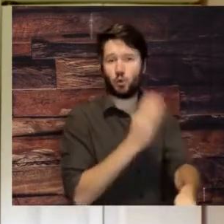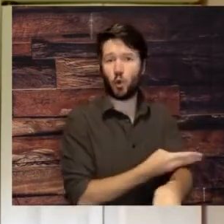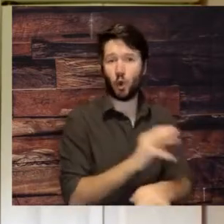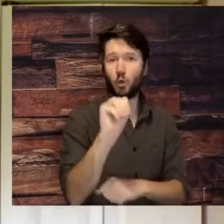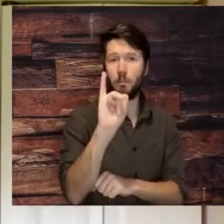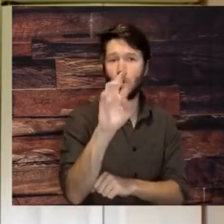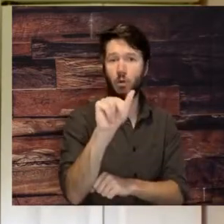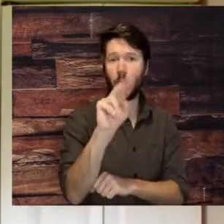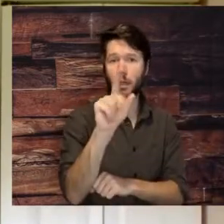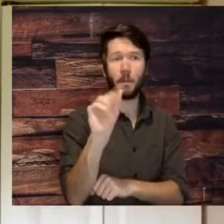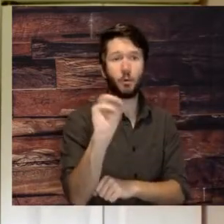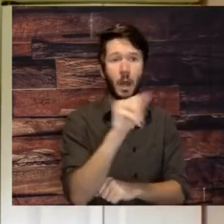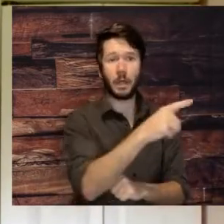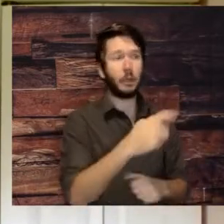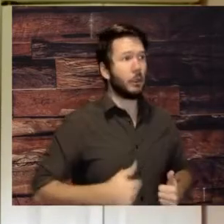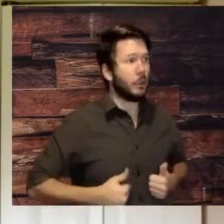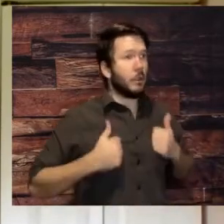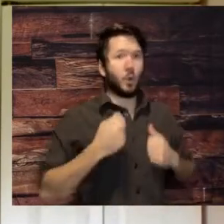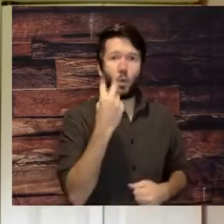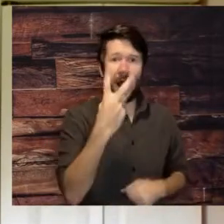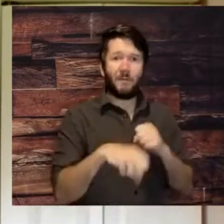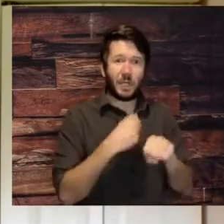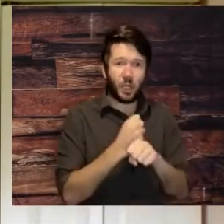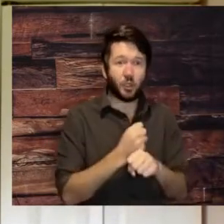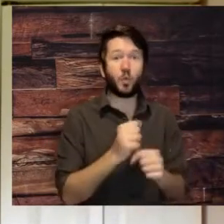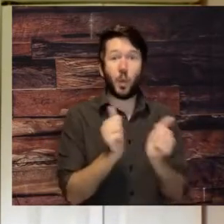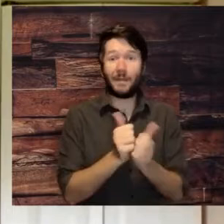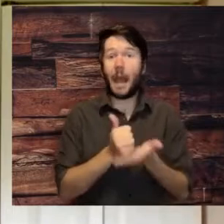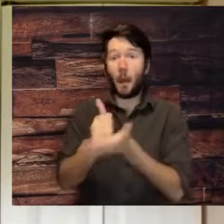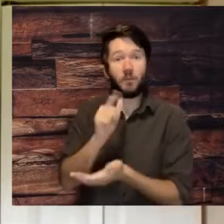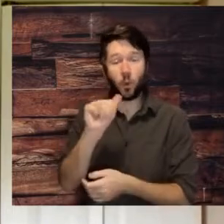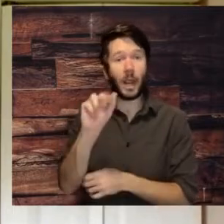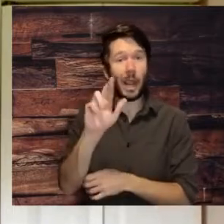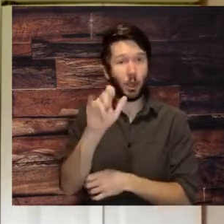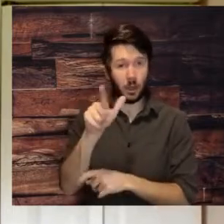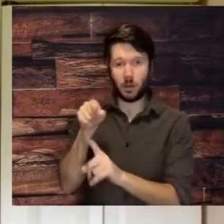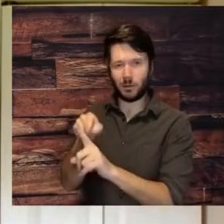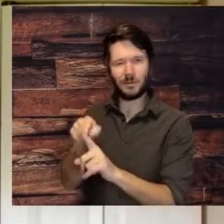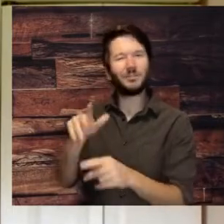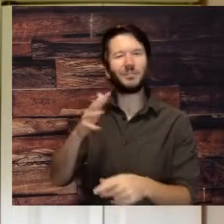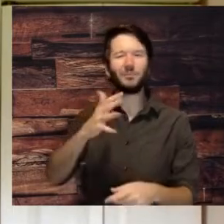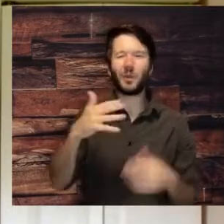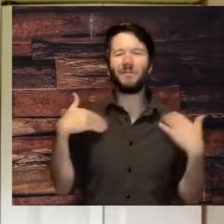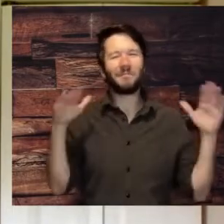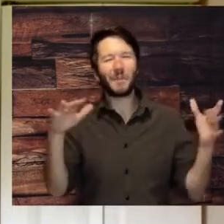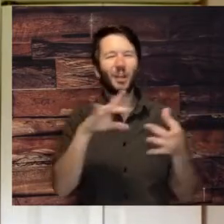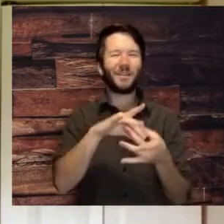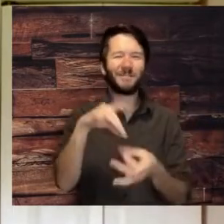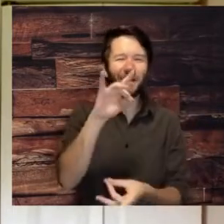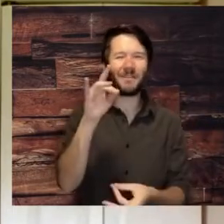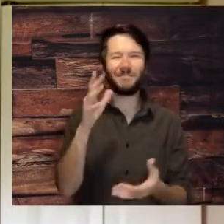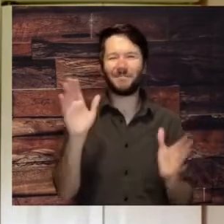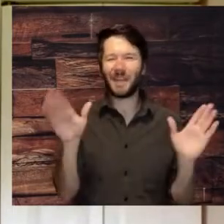daughter Miranda, and they've been on that island for 12 years, surviving with the help of Ariel, who's sort of a spirit or a